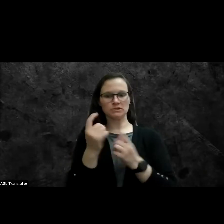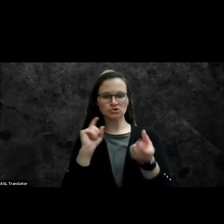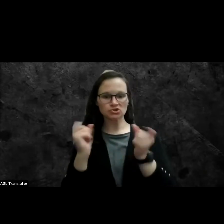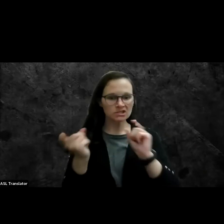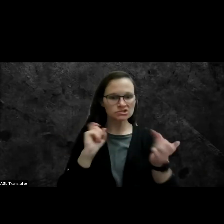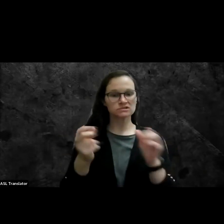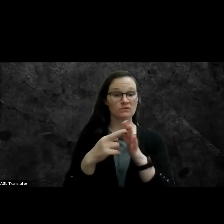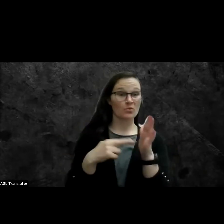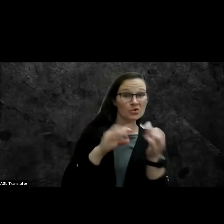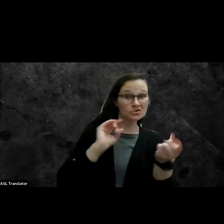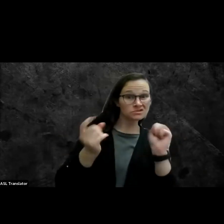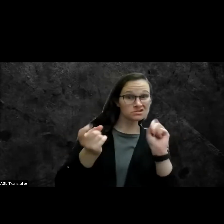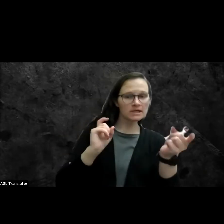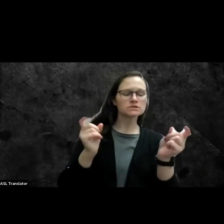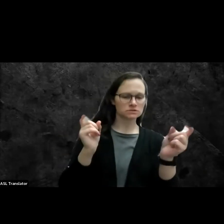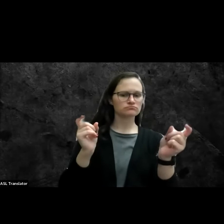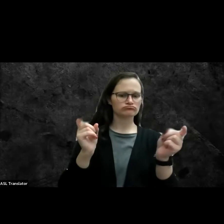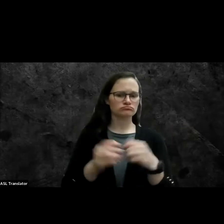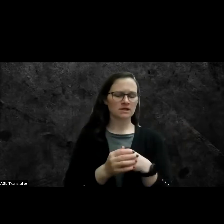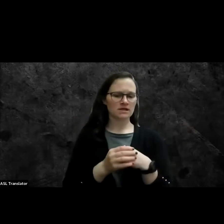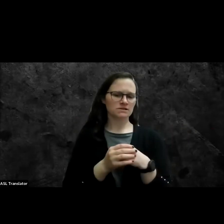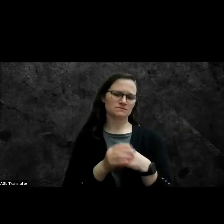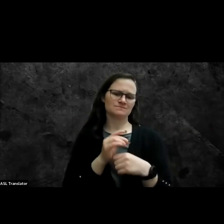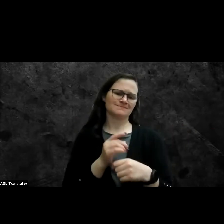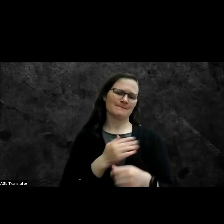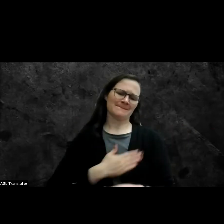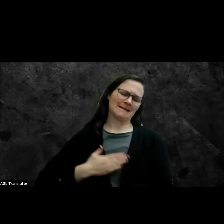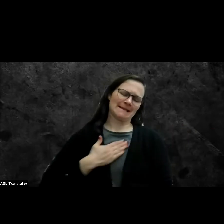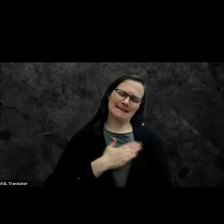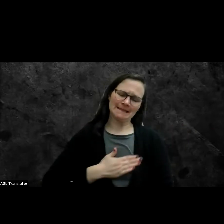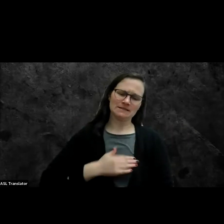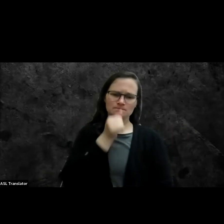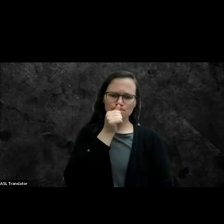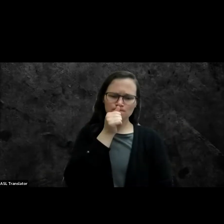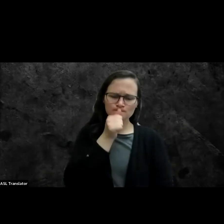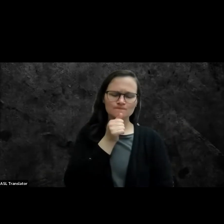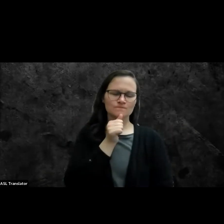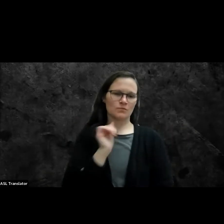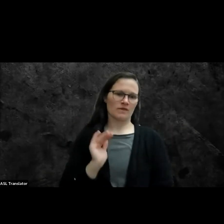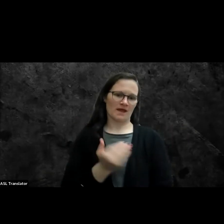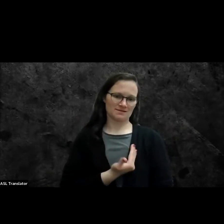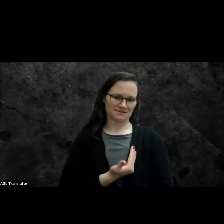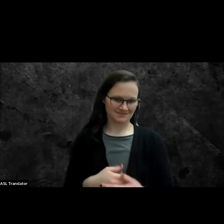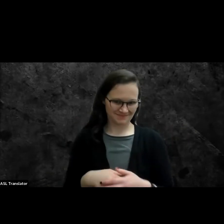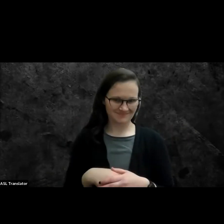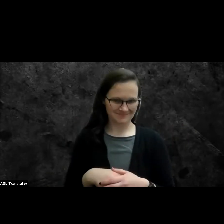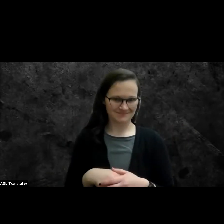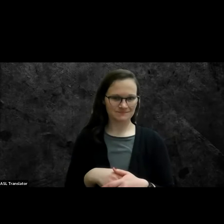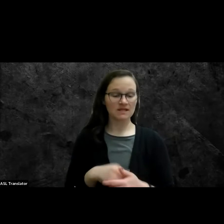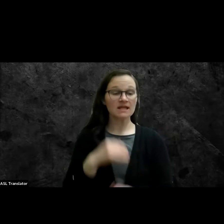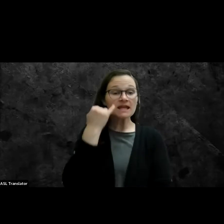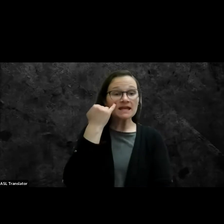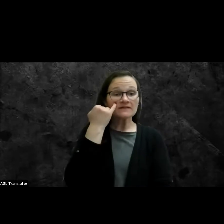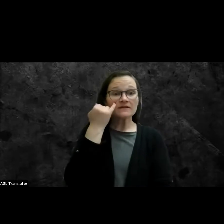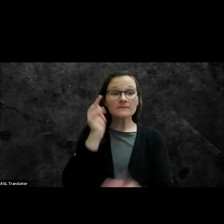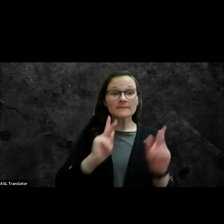recognize that we're trying to balance all of these things at once. Once again, if you're autoimmune compromised, you got an extra level of vigilance